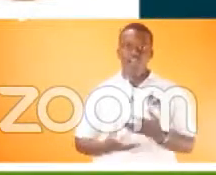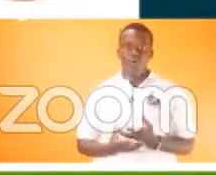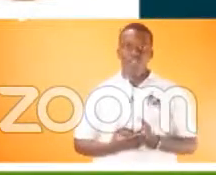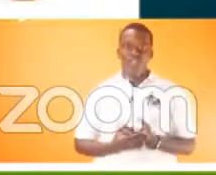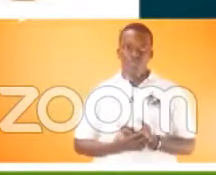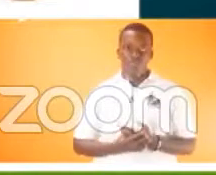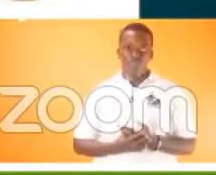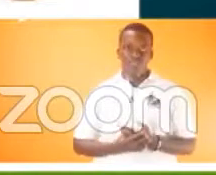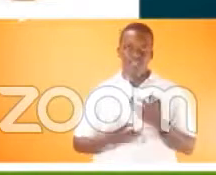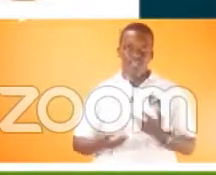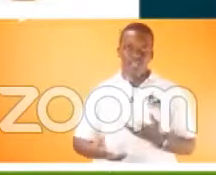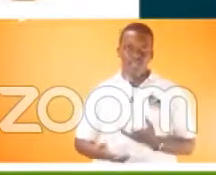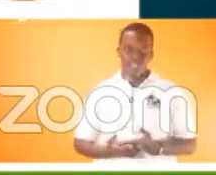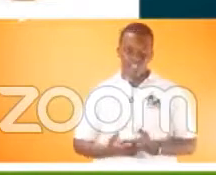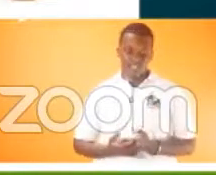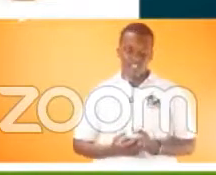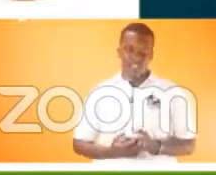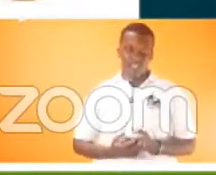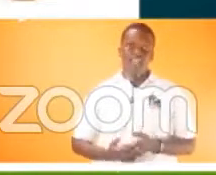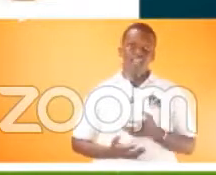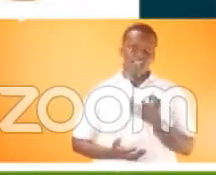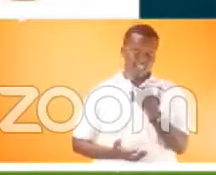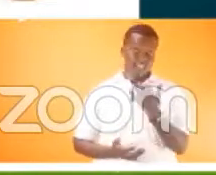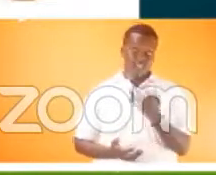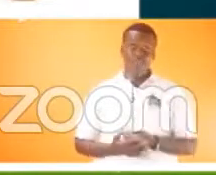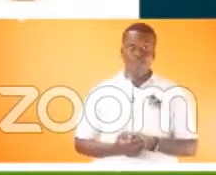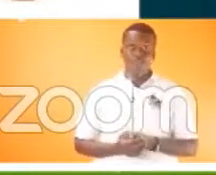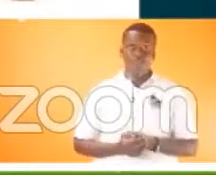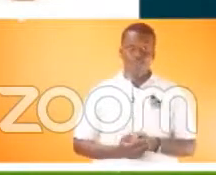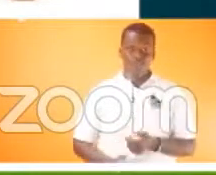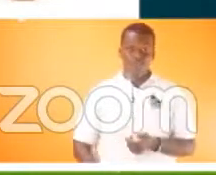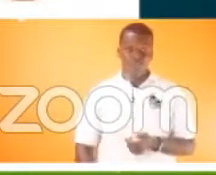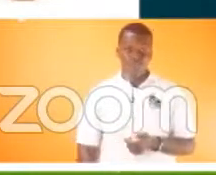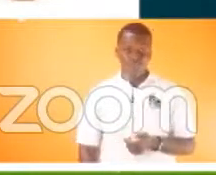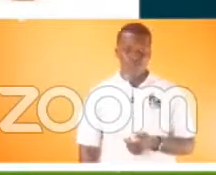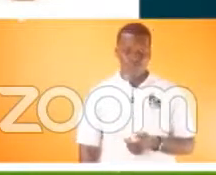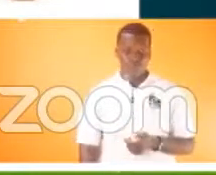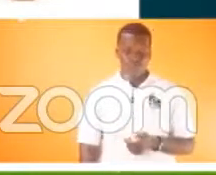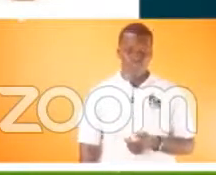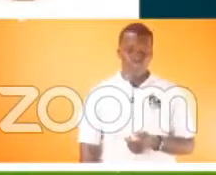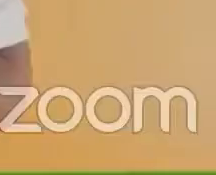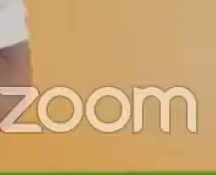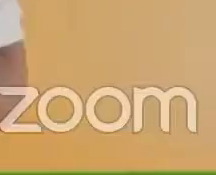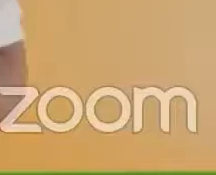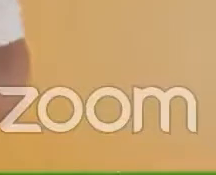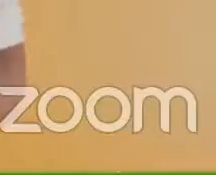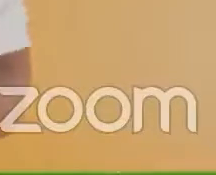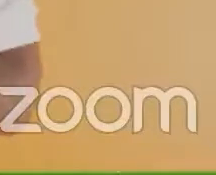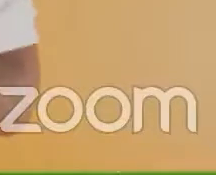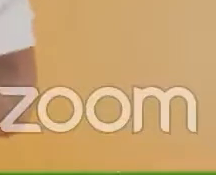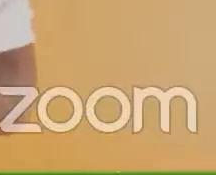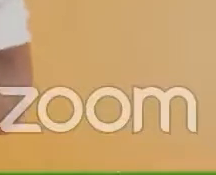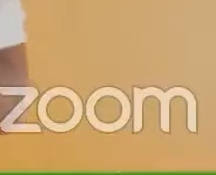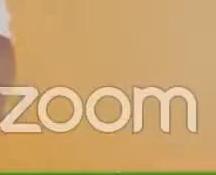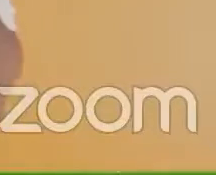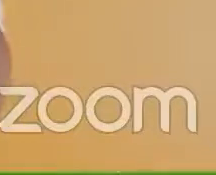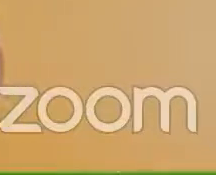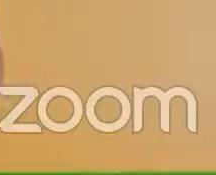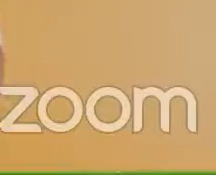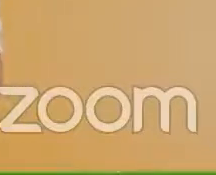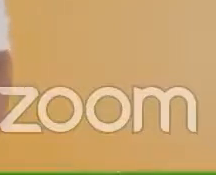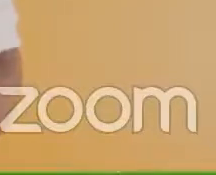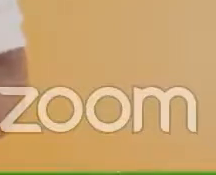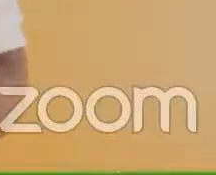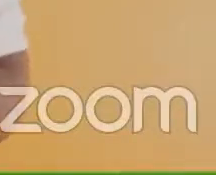to bring our work to the users and to the market, and you can be one of them too. Now, as I end, you remember the